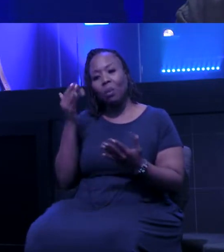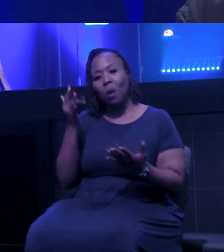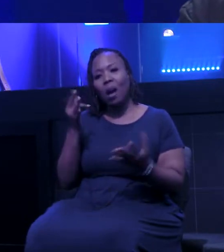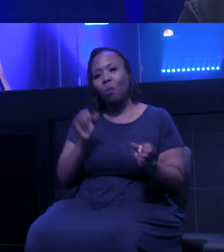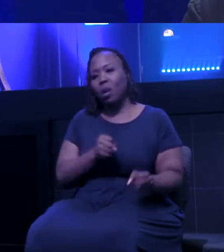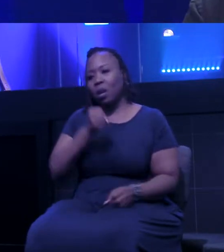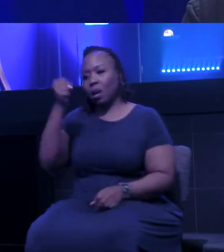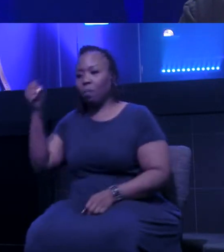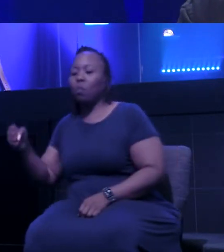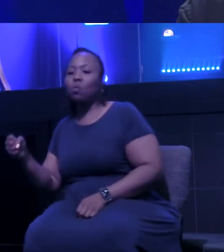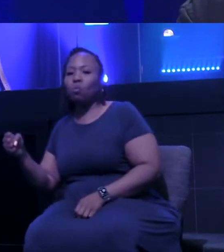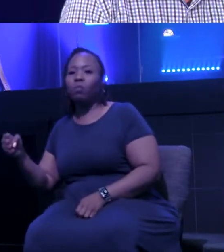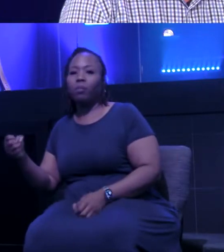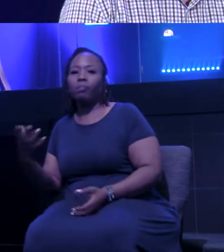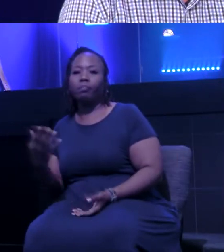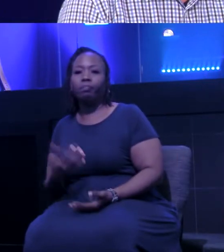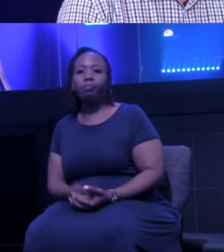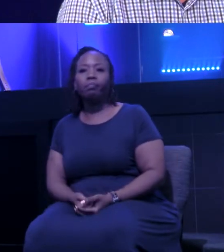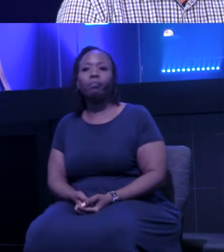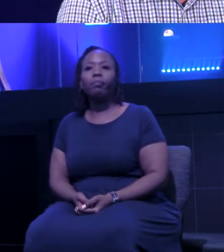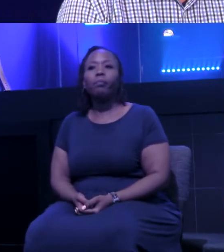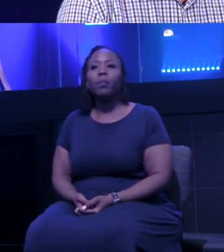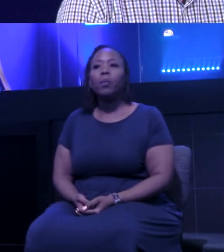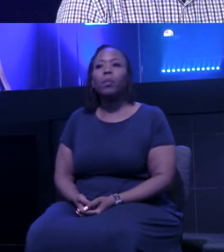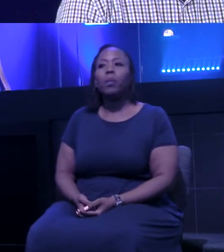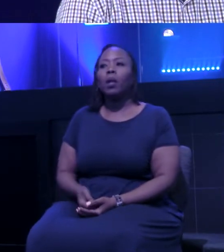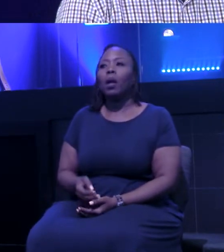to Michigan. Michigan. And so